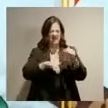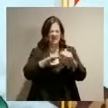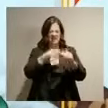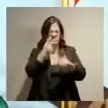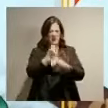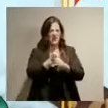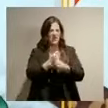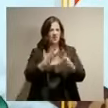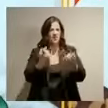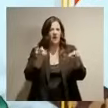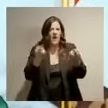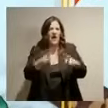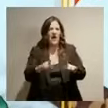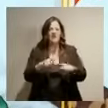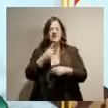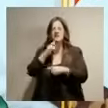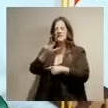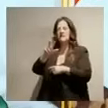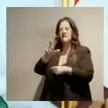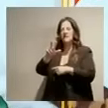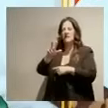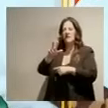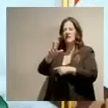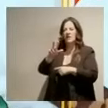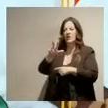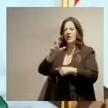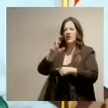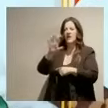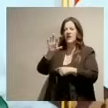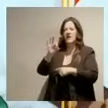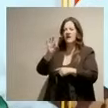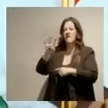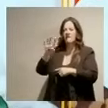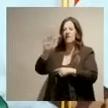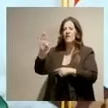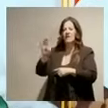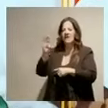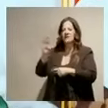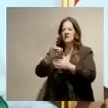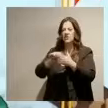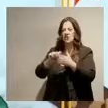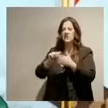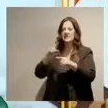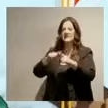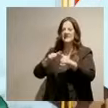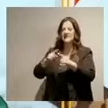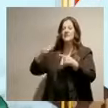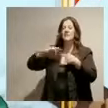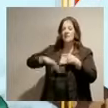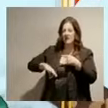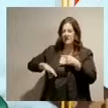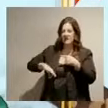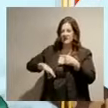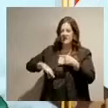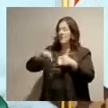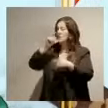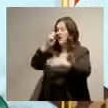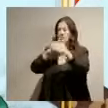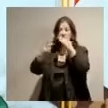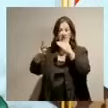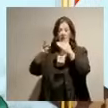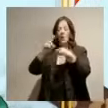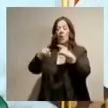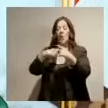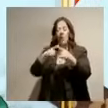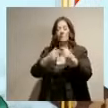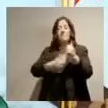explain it. $349 billion of unprecedented capital gains, 11.6%, when traditional capital